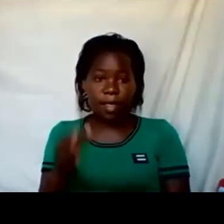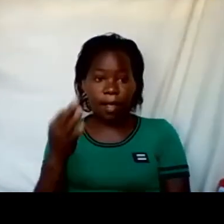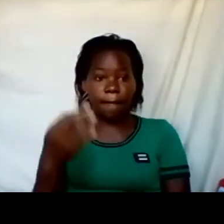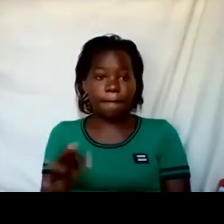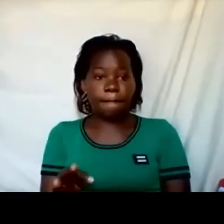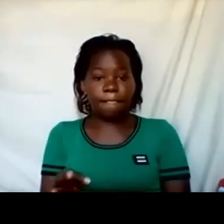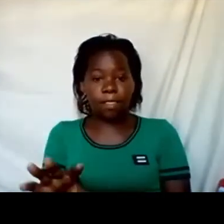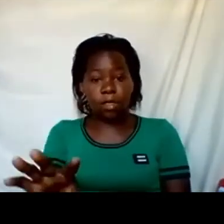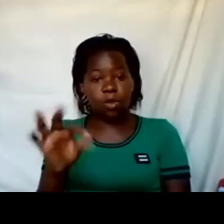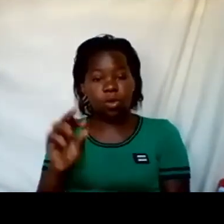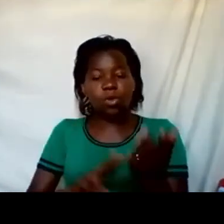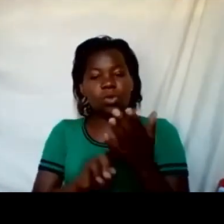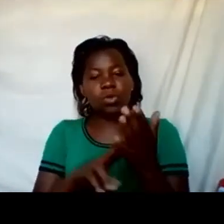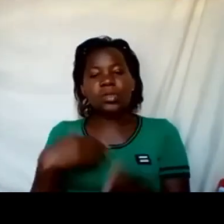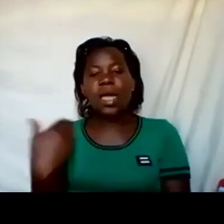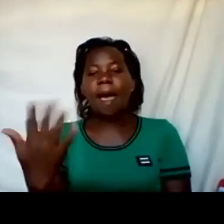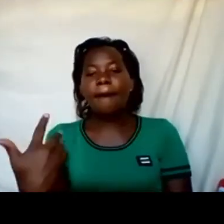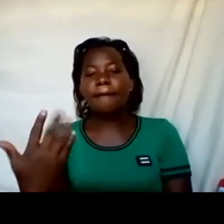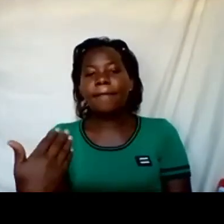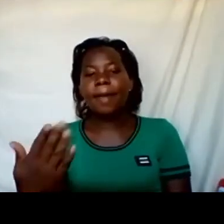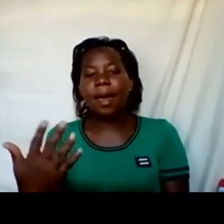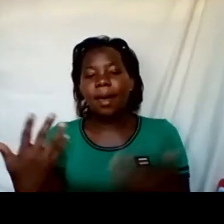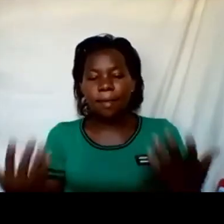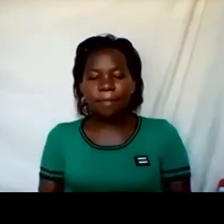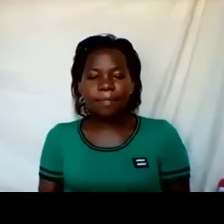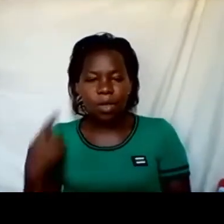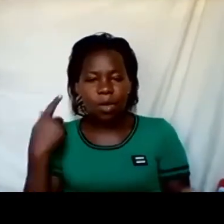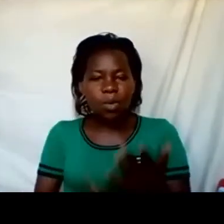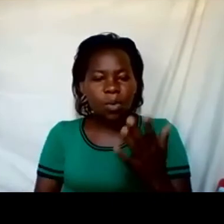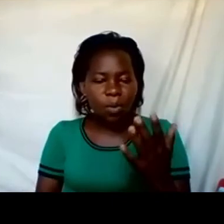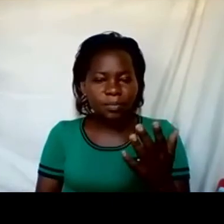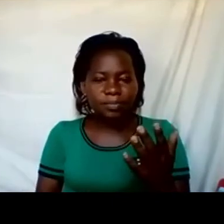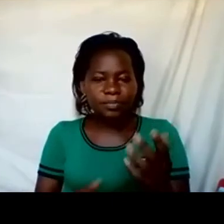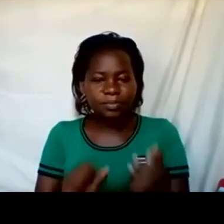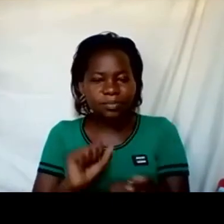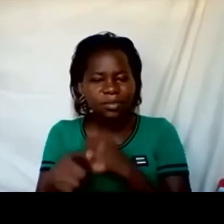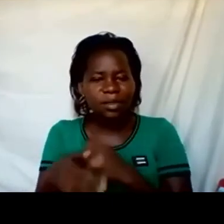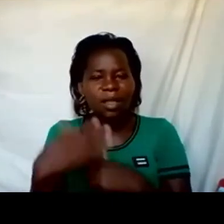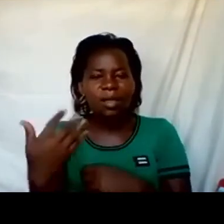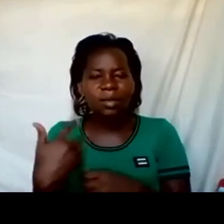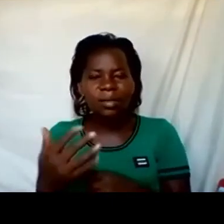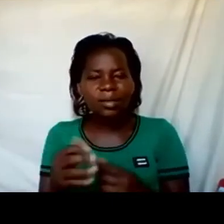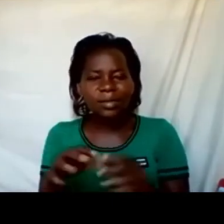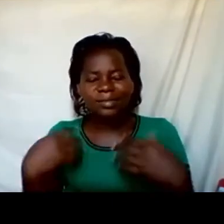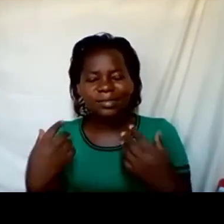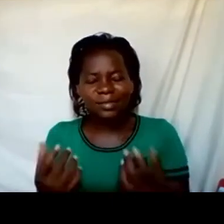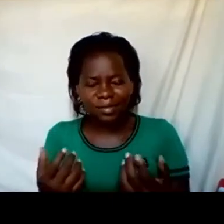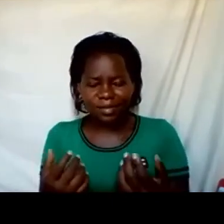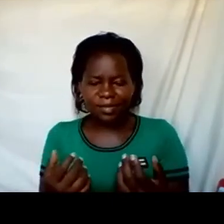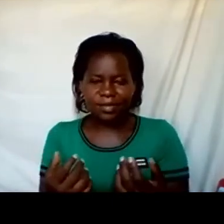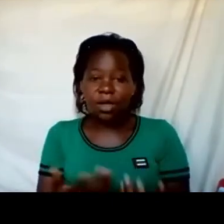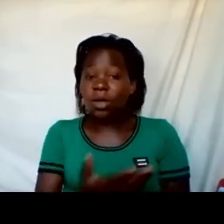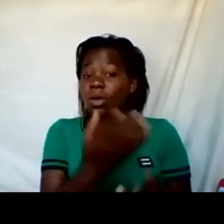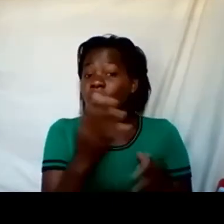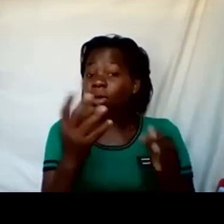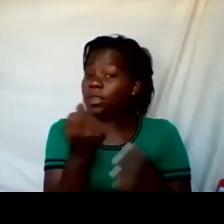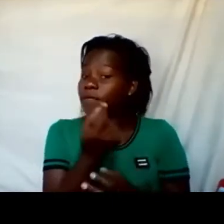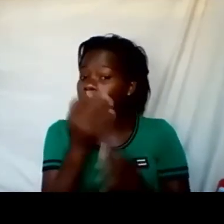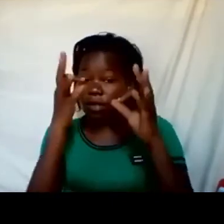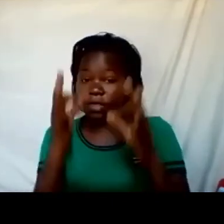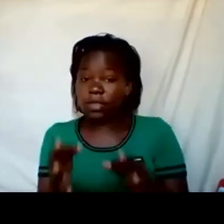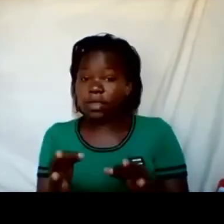paper, what is its impact onto your product? Is it compatible? So those are the few things that I would want people